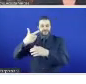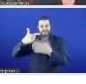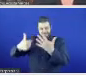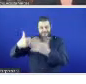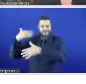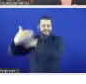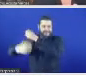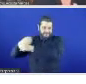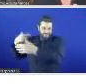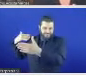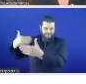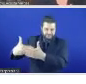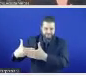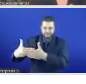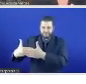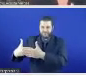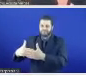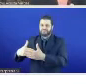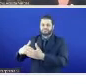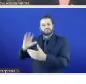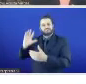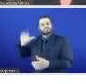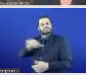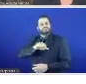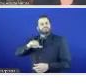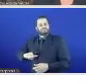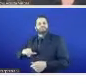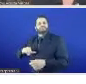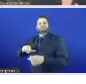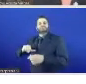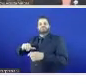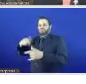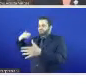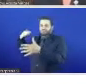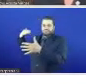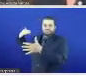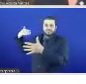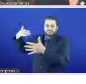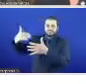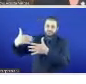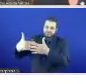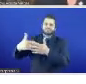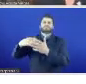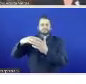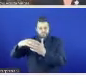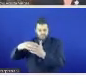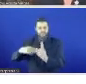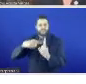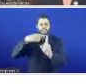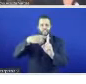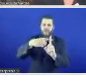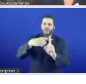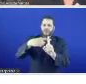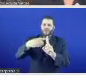women and girls' human rights during this period, so much more is needed. Across the globe, gender remains a